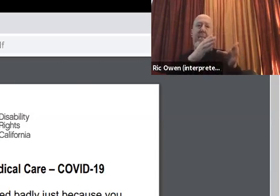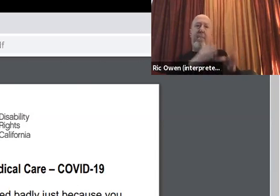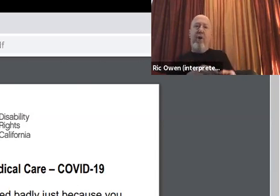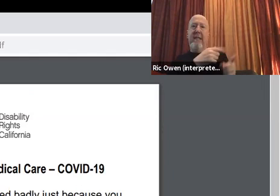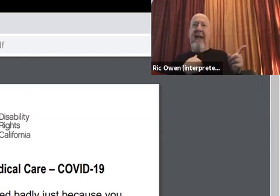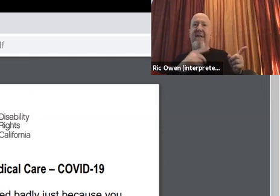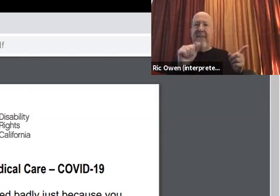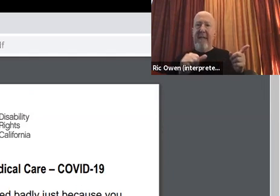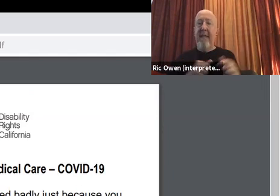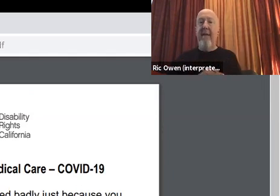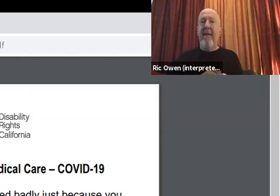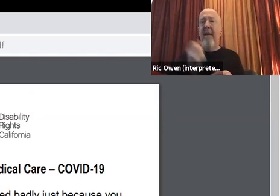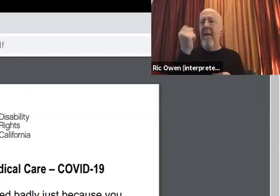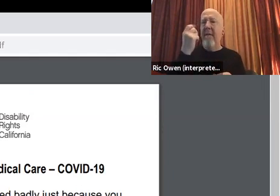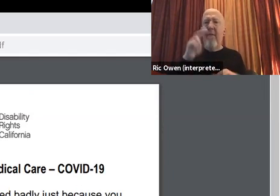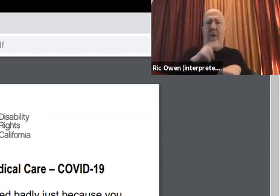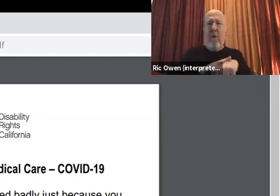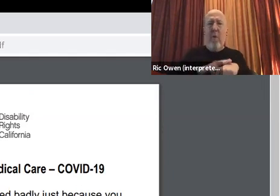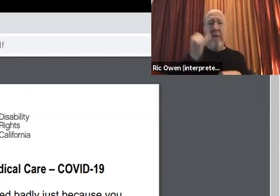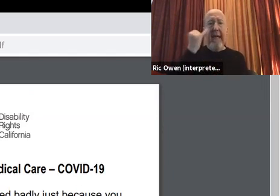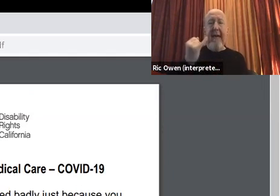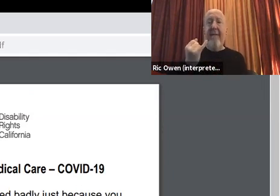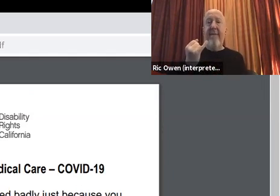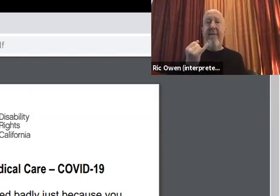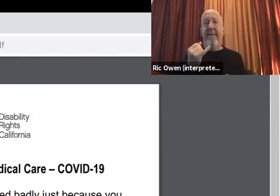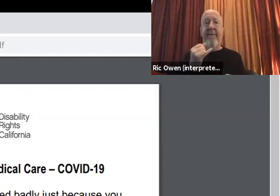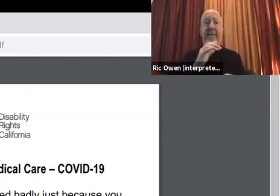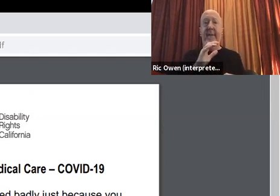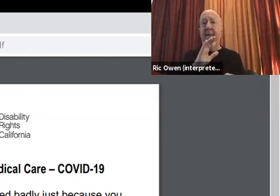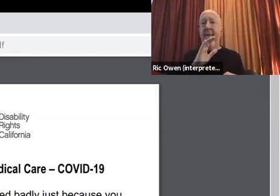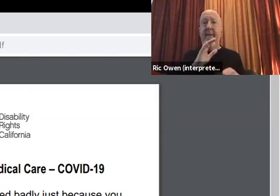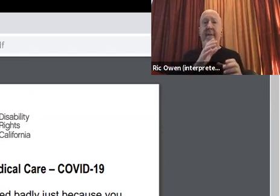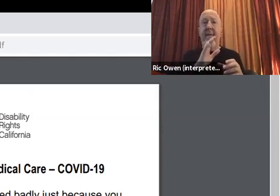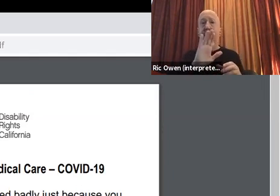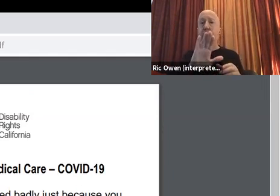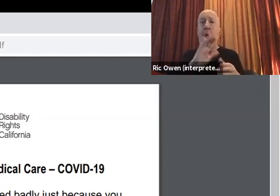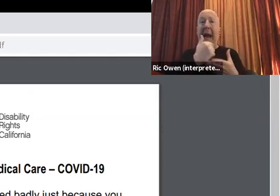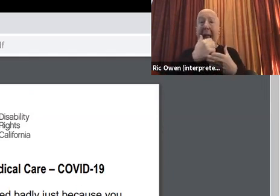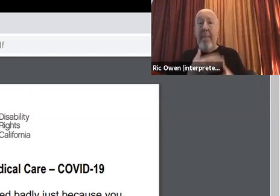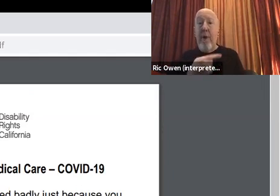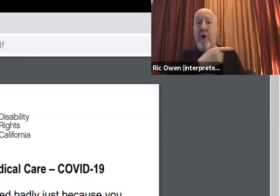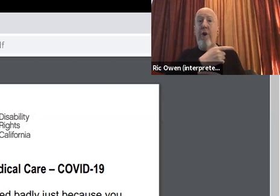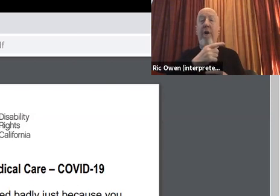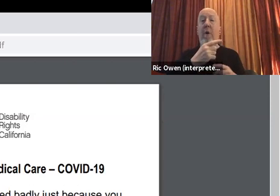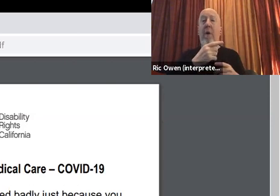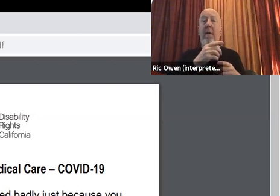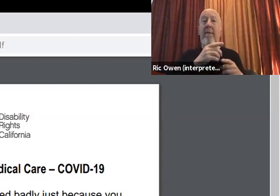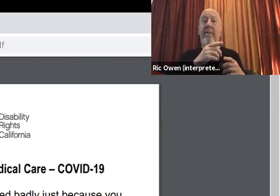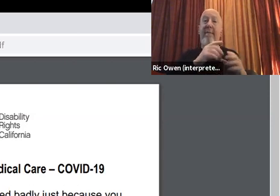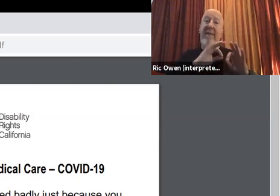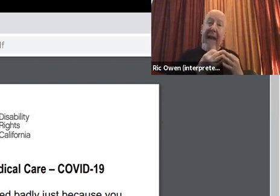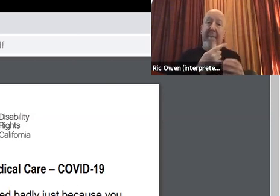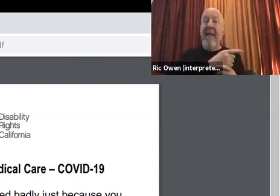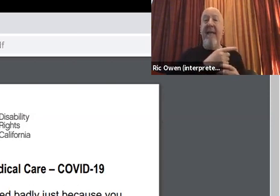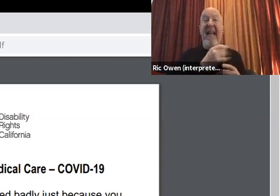Now, of course, if your family member or other helper is sick, then that would probably